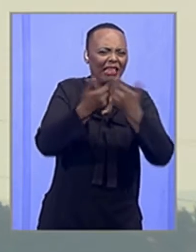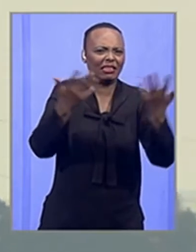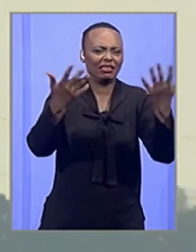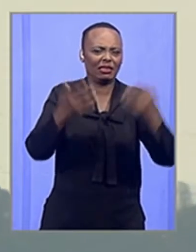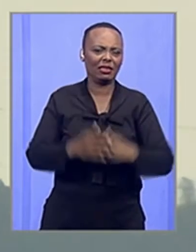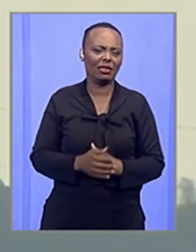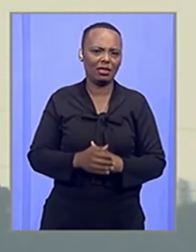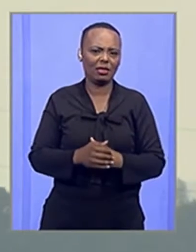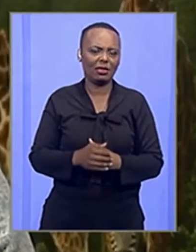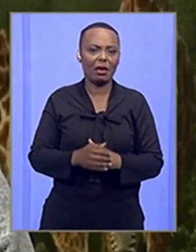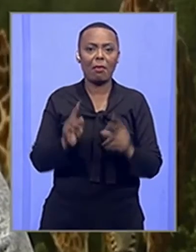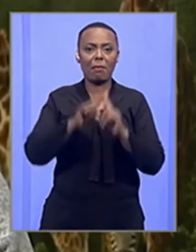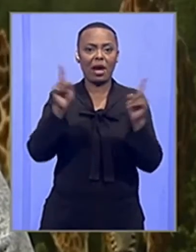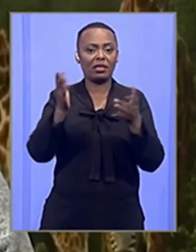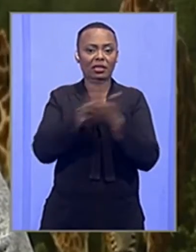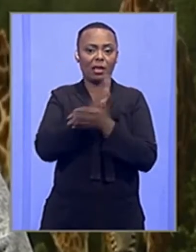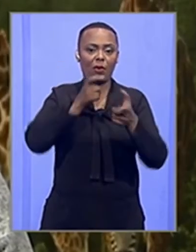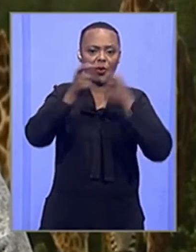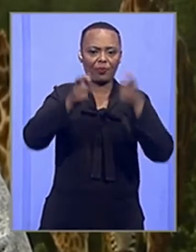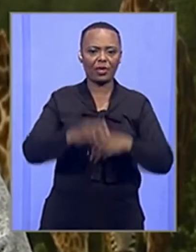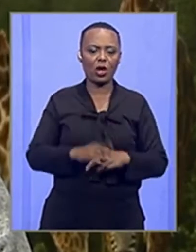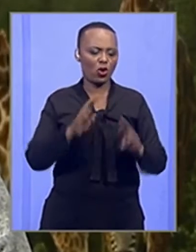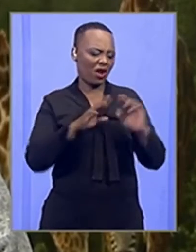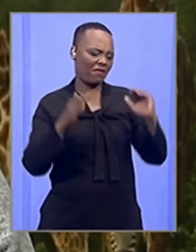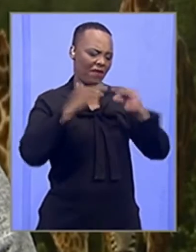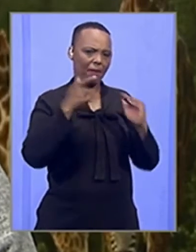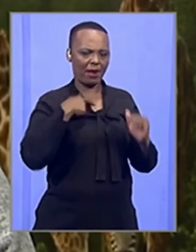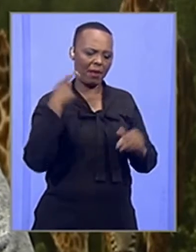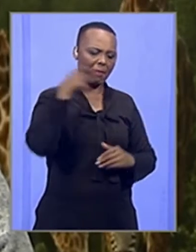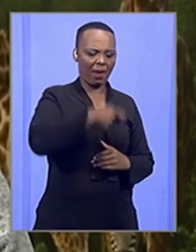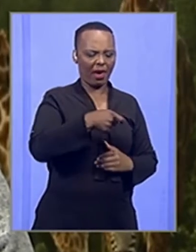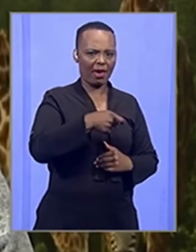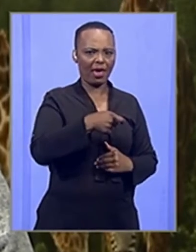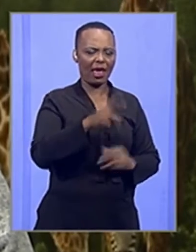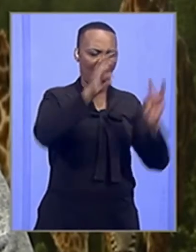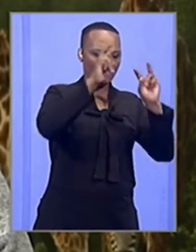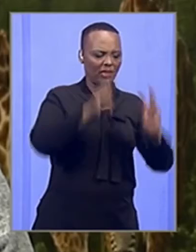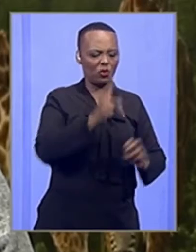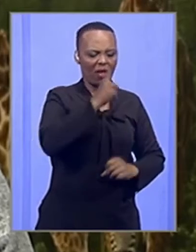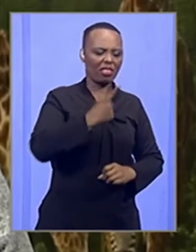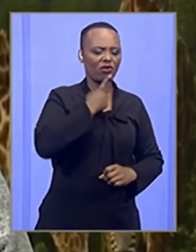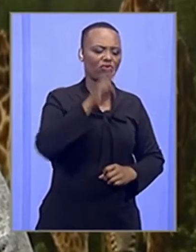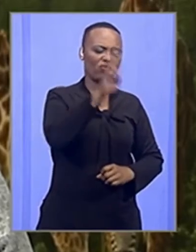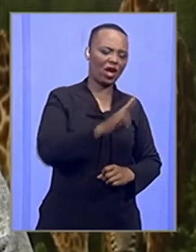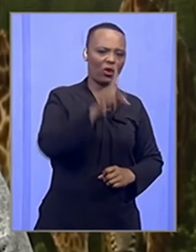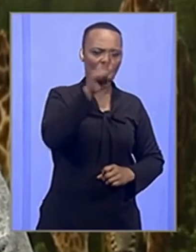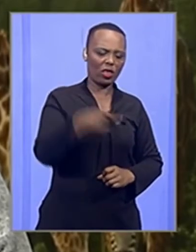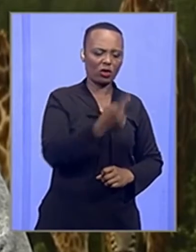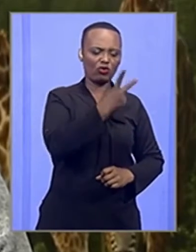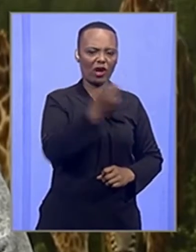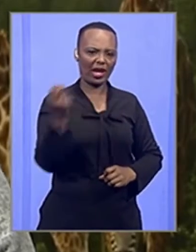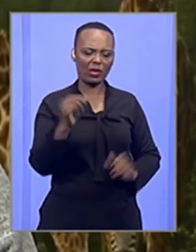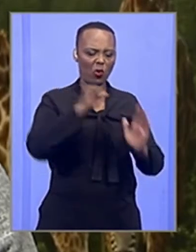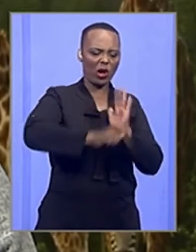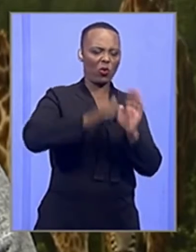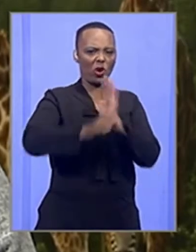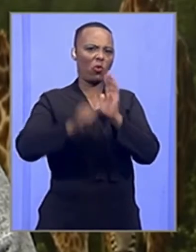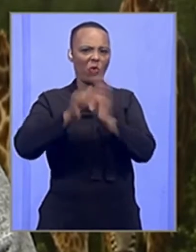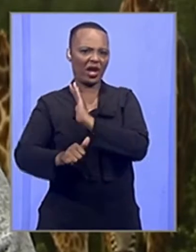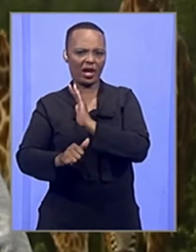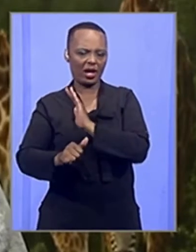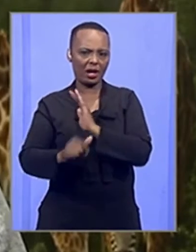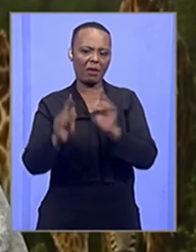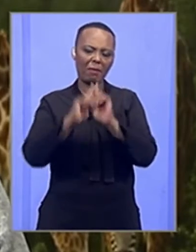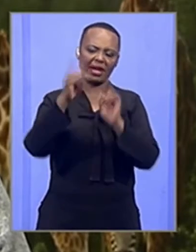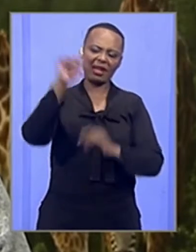le lengwe. It's not fair that I'm buying electricity of 1,000 rand, 1,200 rand every week, and